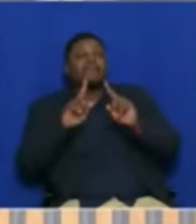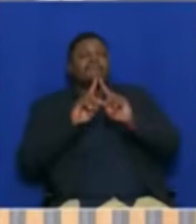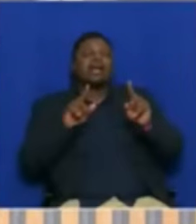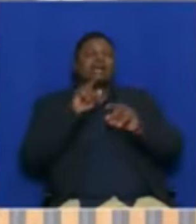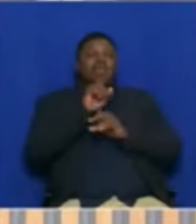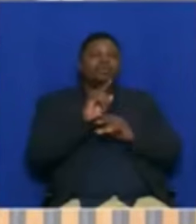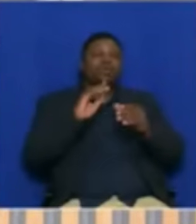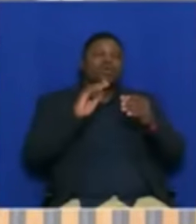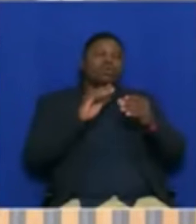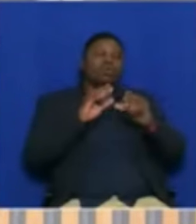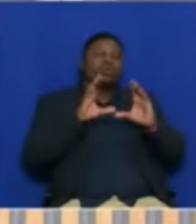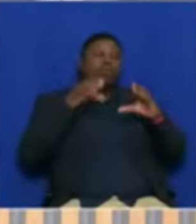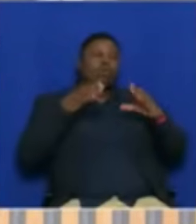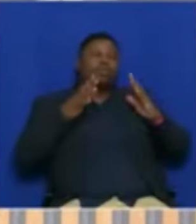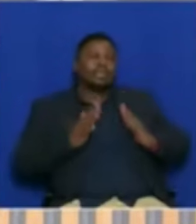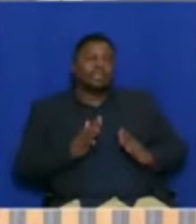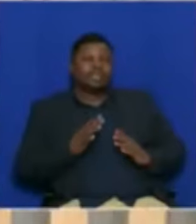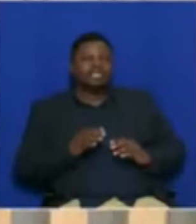subject.